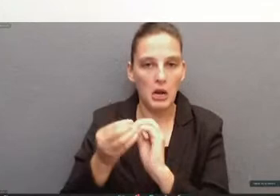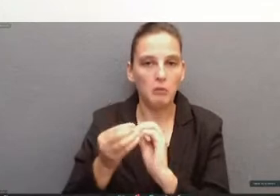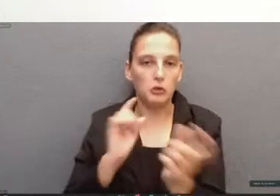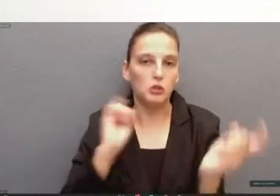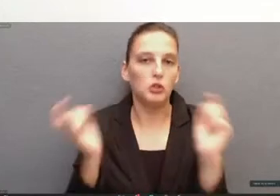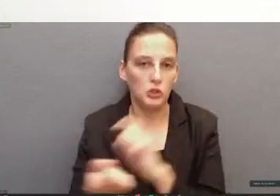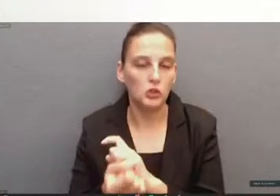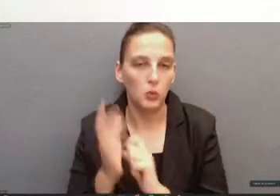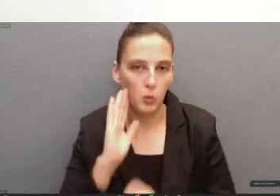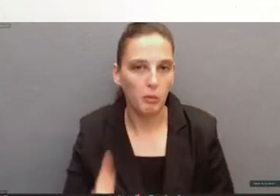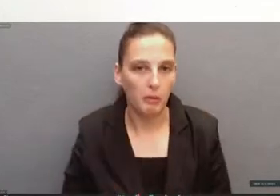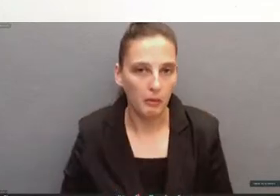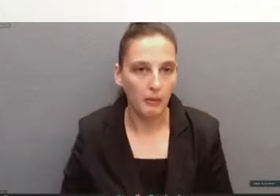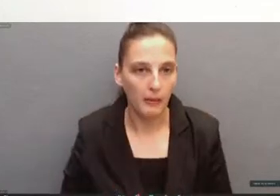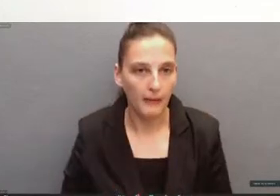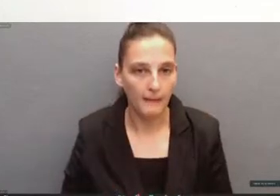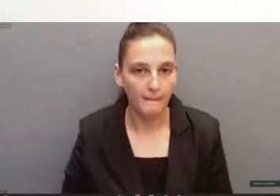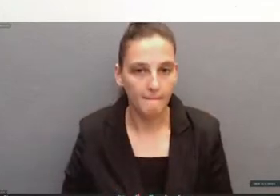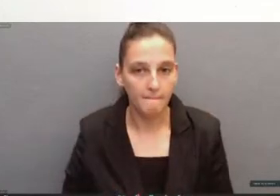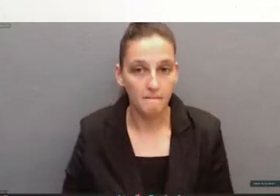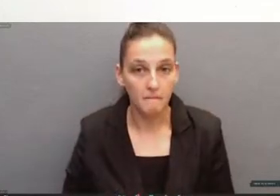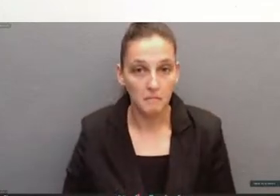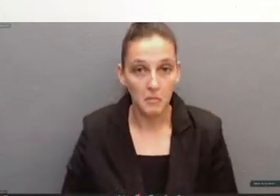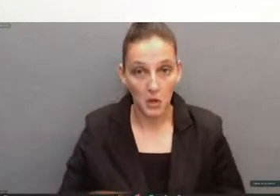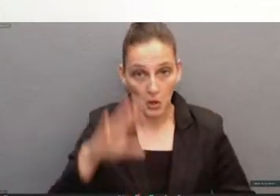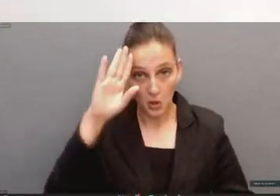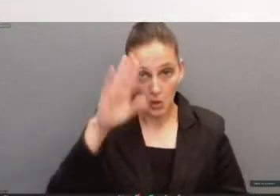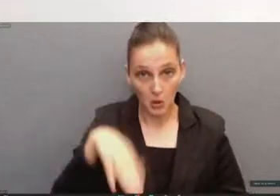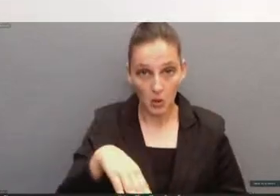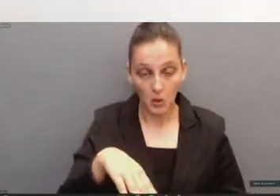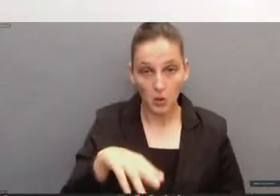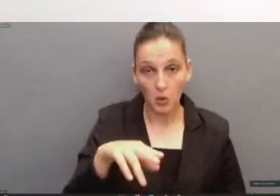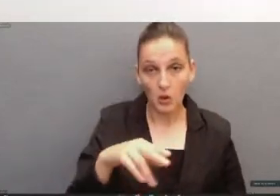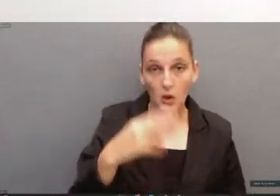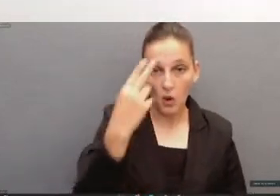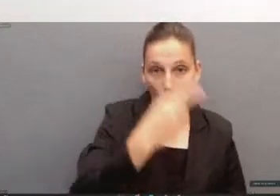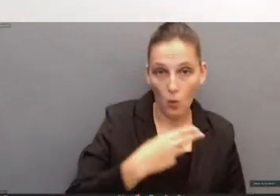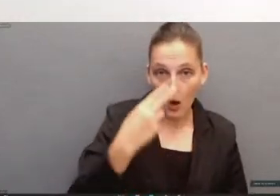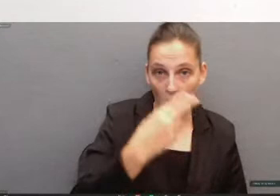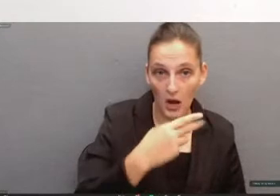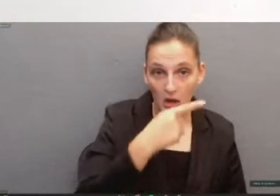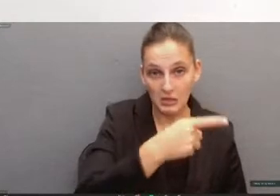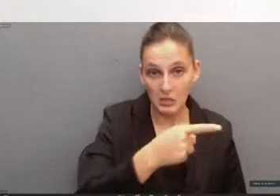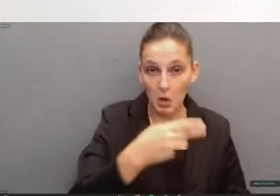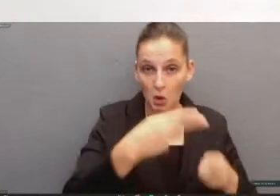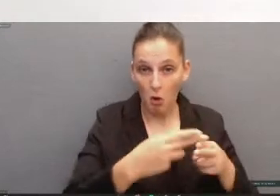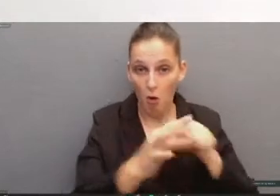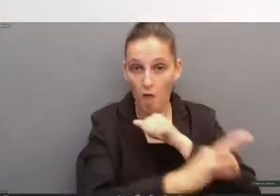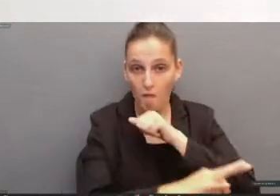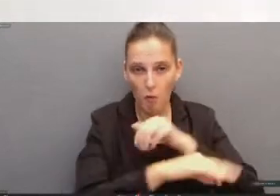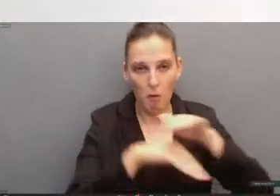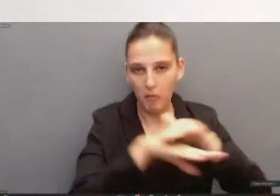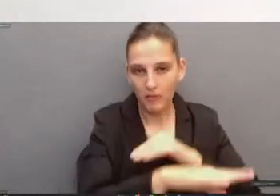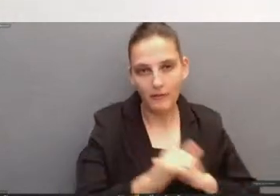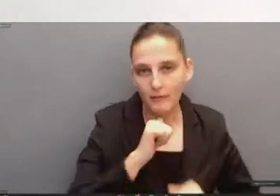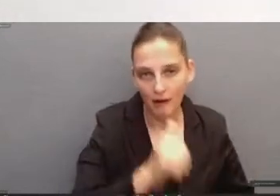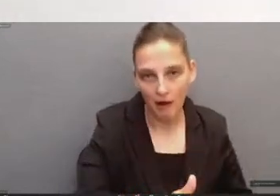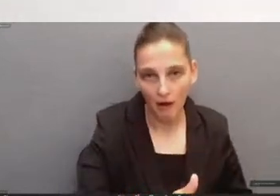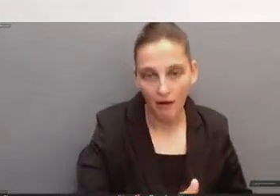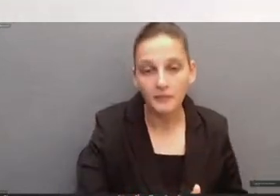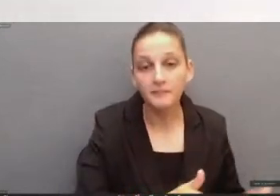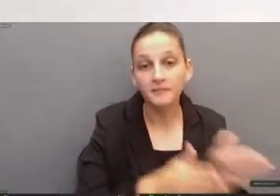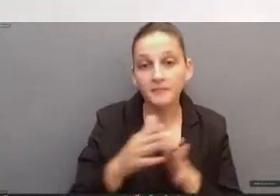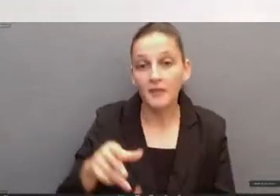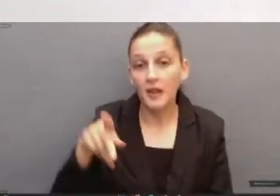misleading, because Native Hawaiian, by definition, quote, foreign born. Secondly, when you include Pacific Islanders in the Pacific